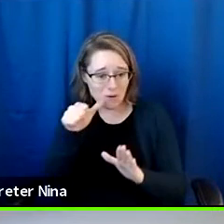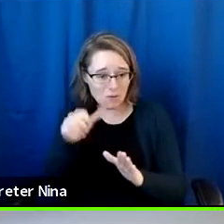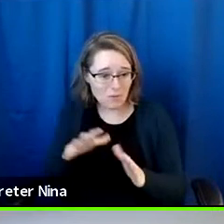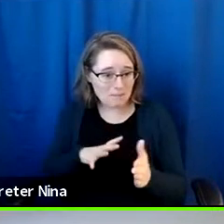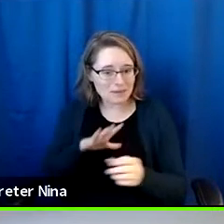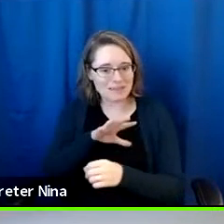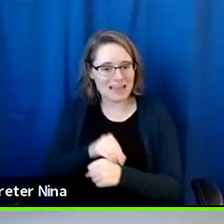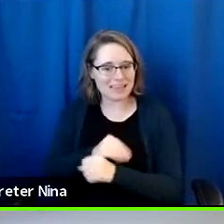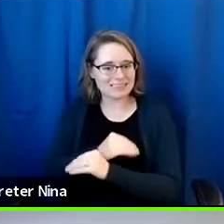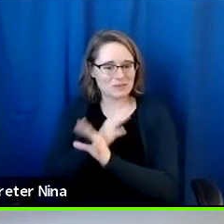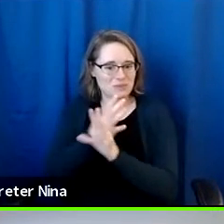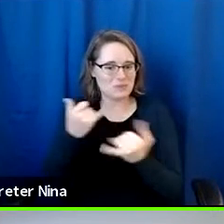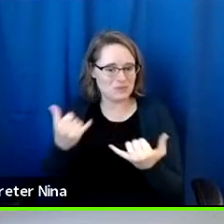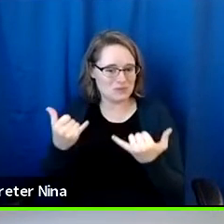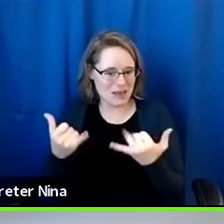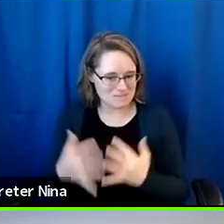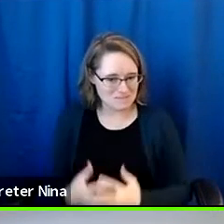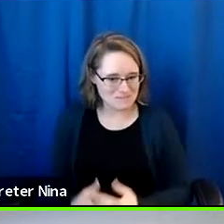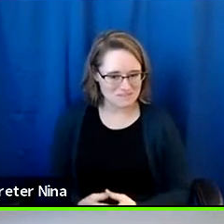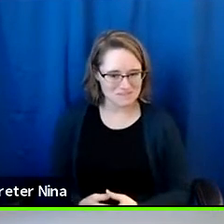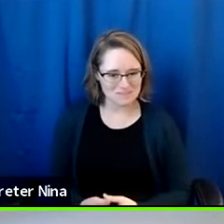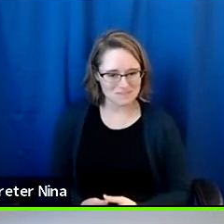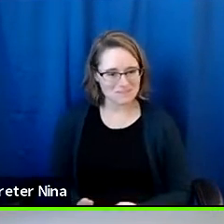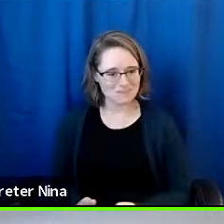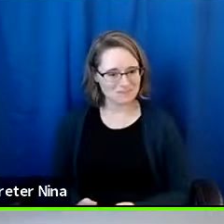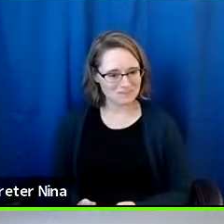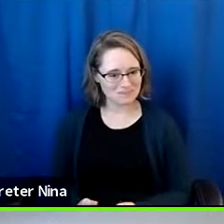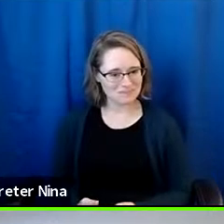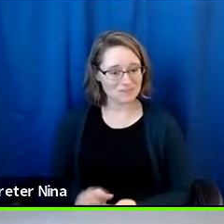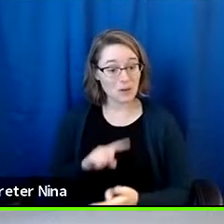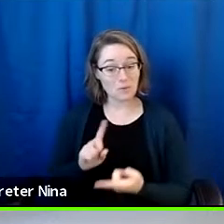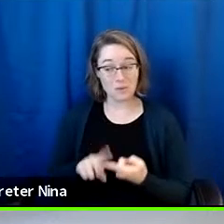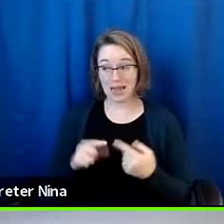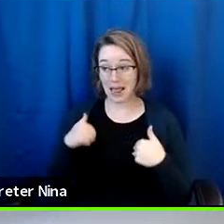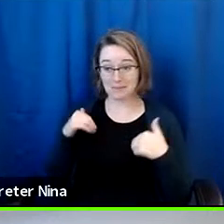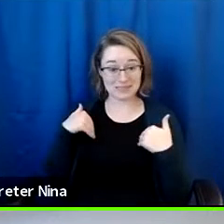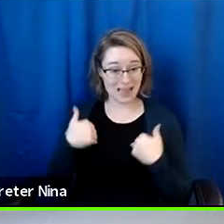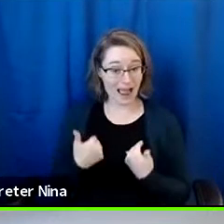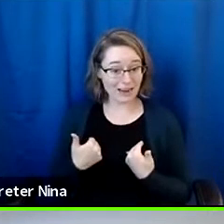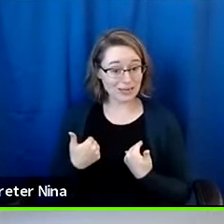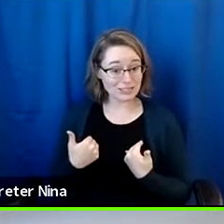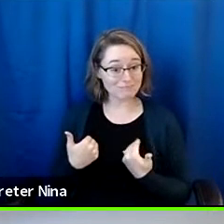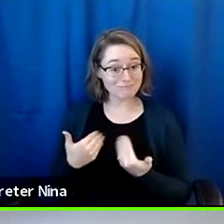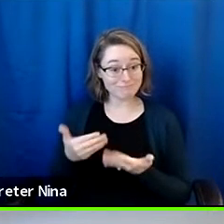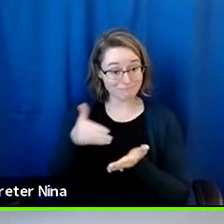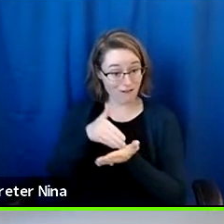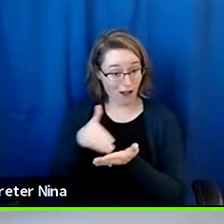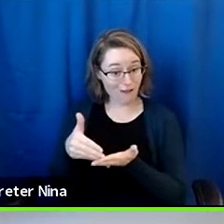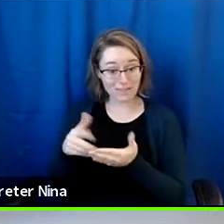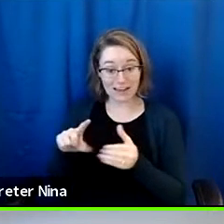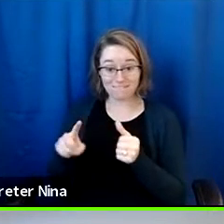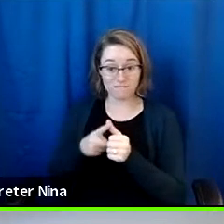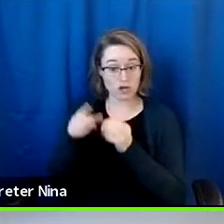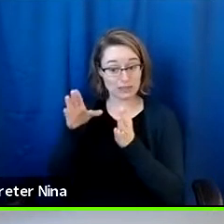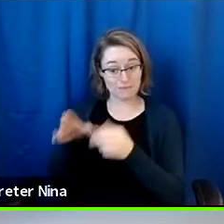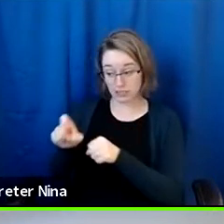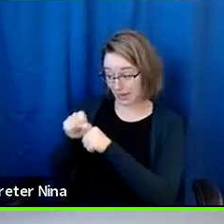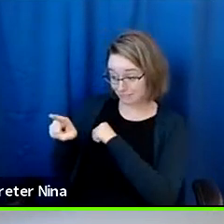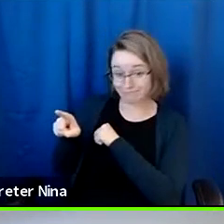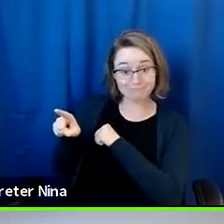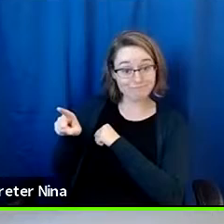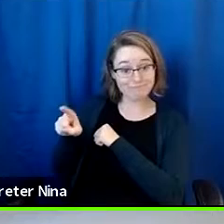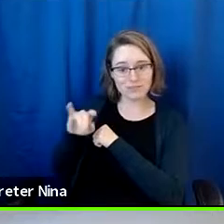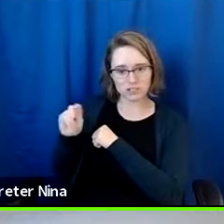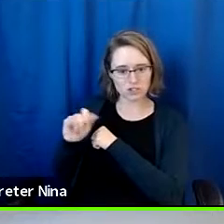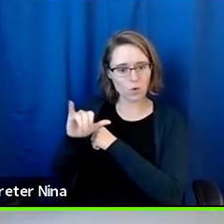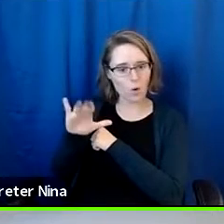this chat with. When I'm tired, a lot of times the first person I may talk to is Joyce